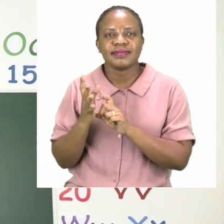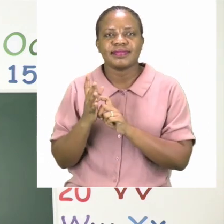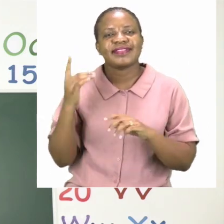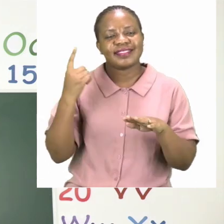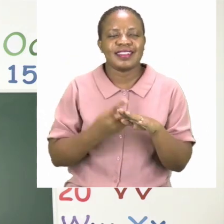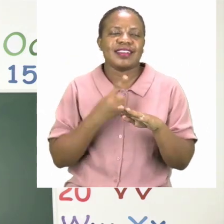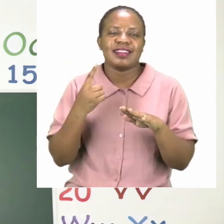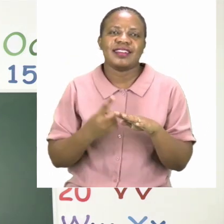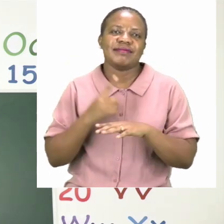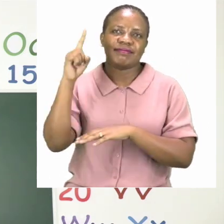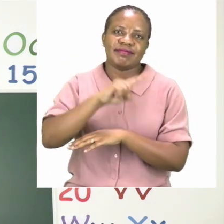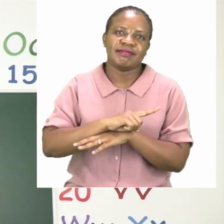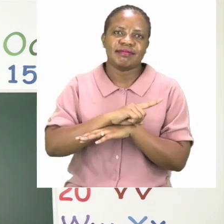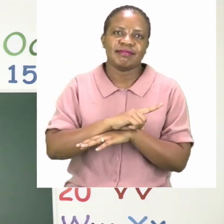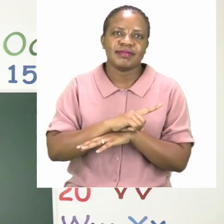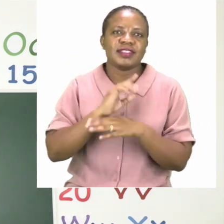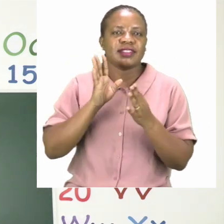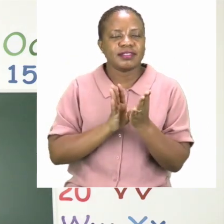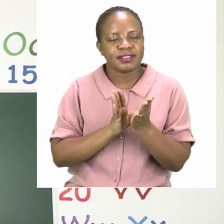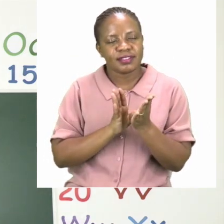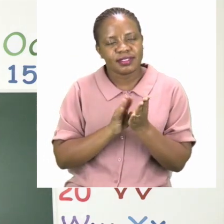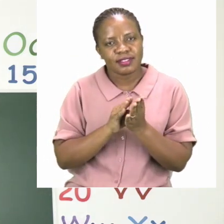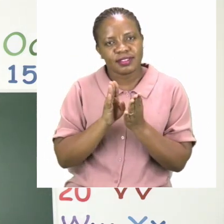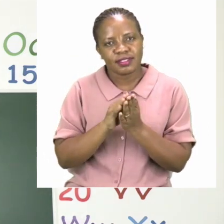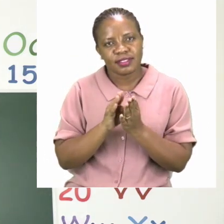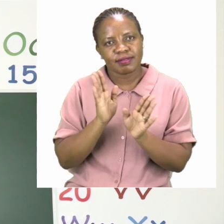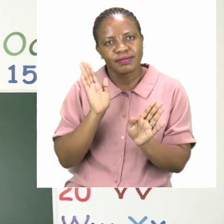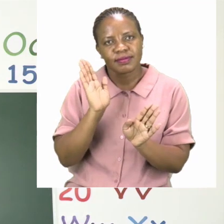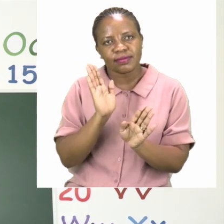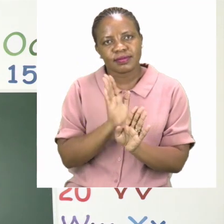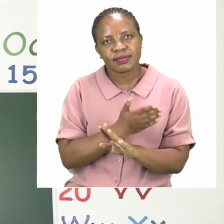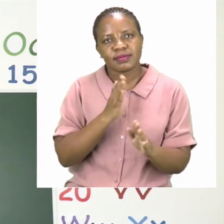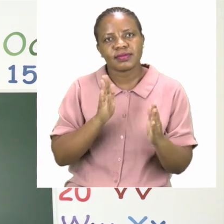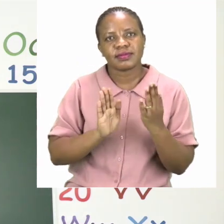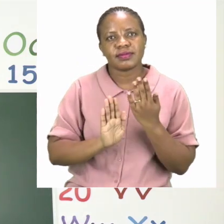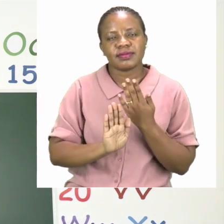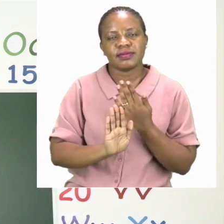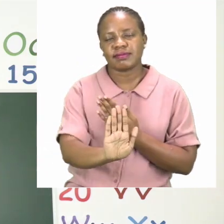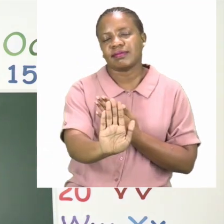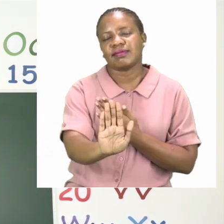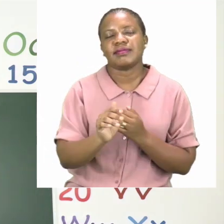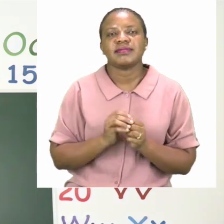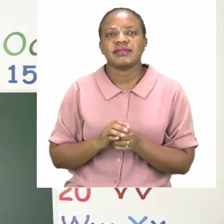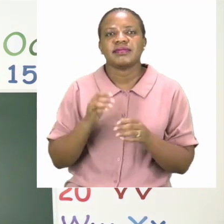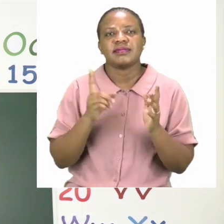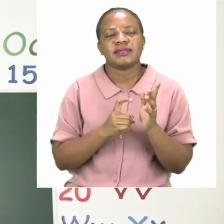Sanitize every day so the germs can stay away.